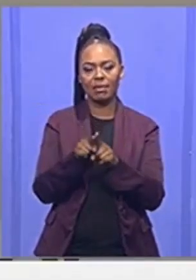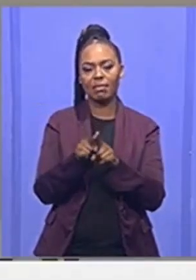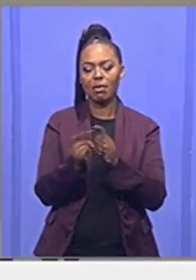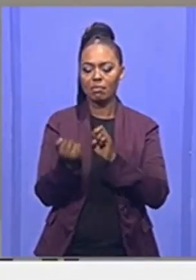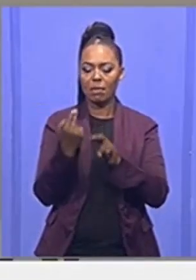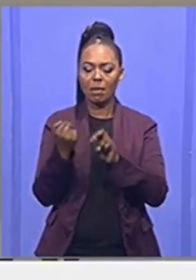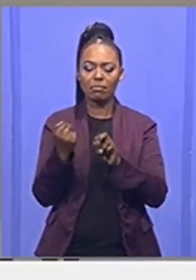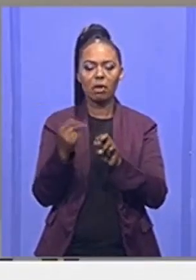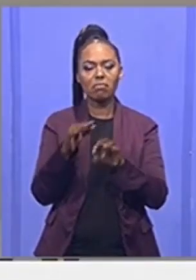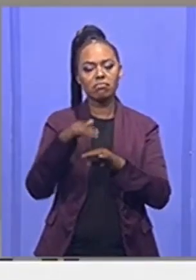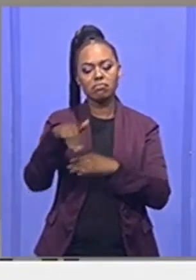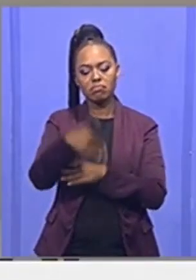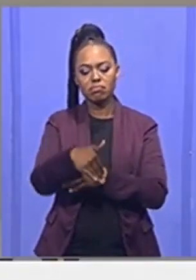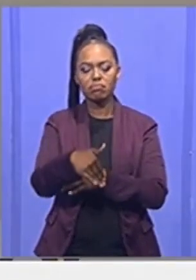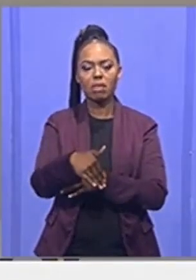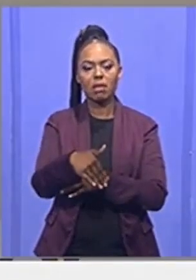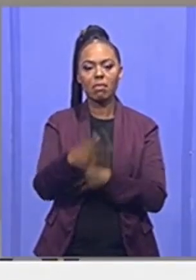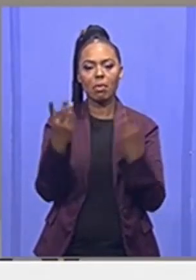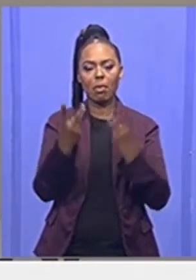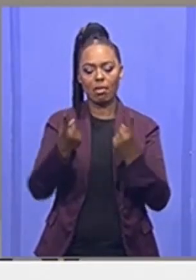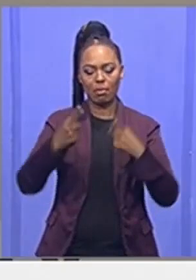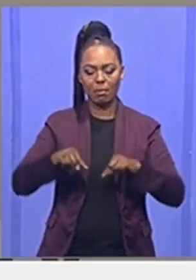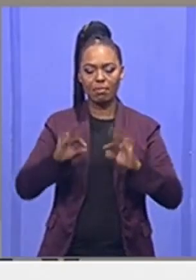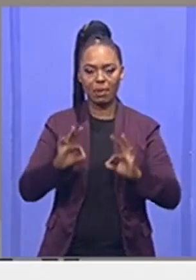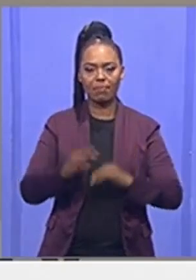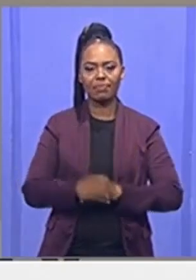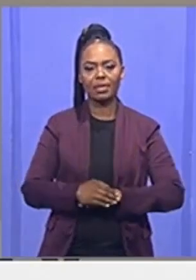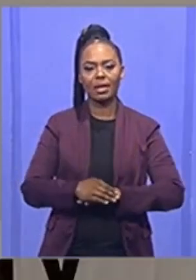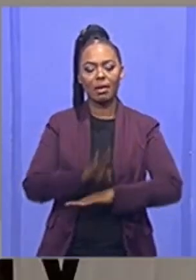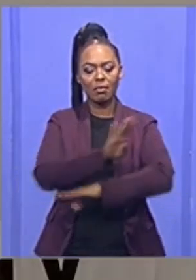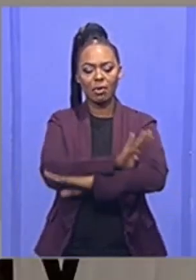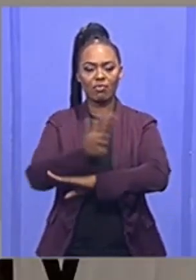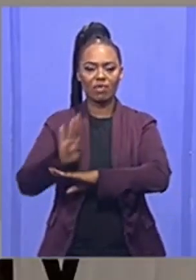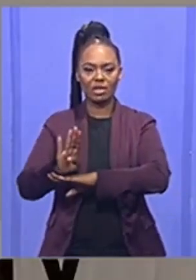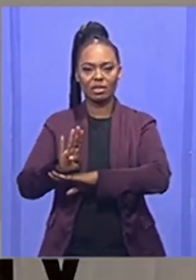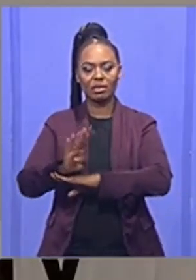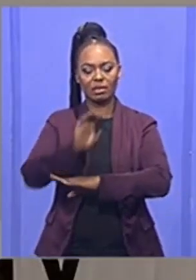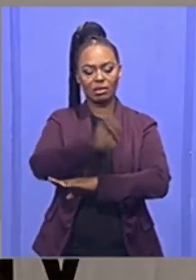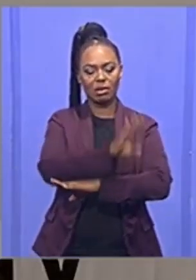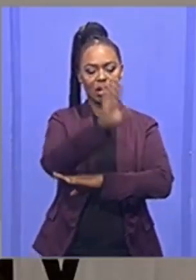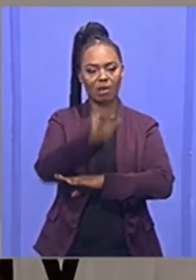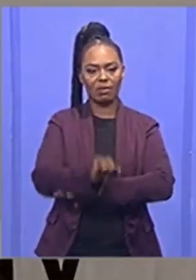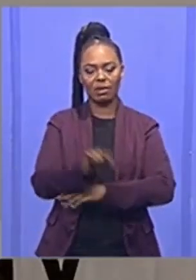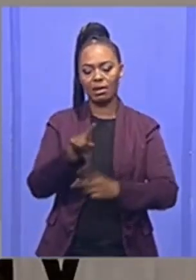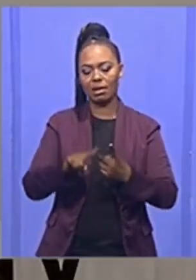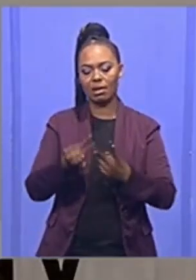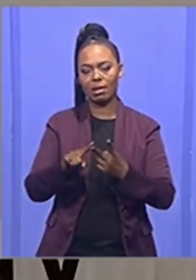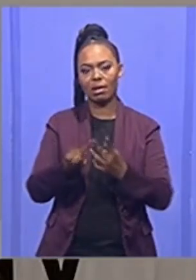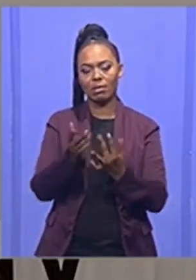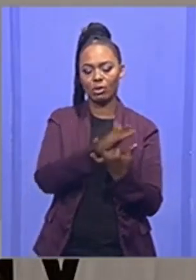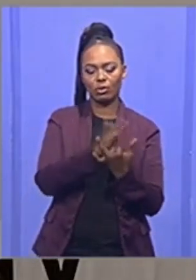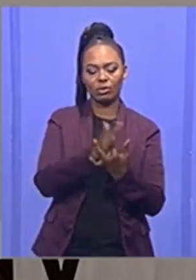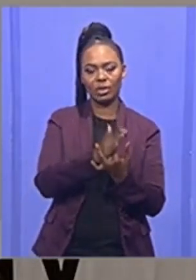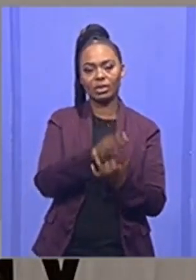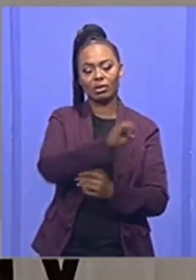are 1. Bait Bridge between South Africa and Zimbabwe.